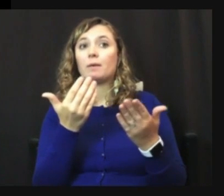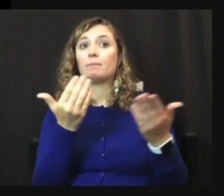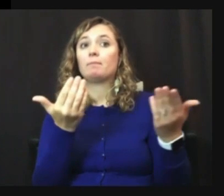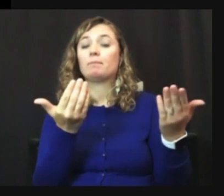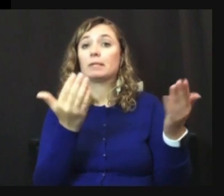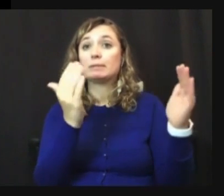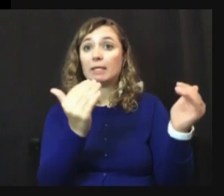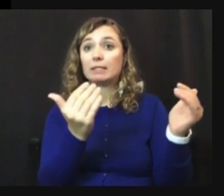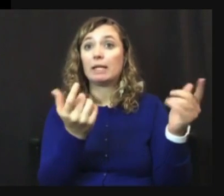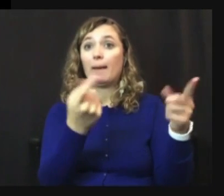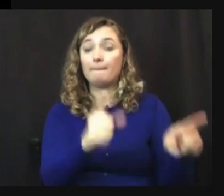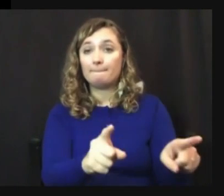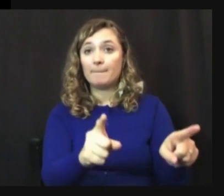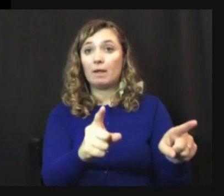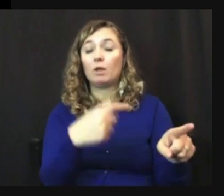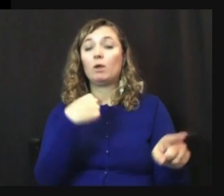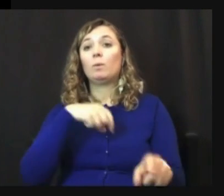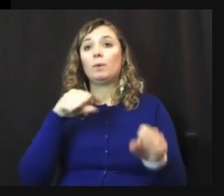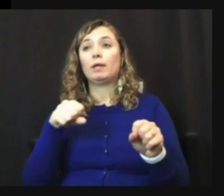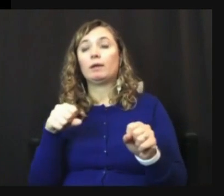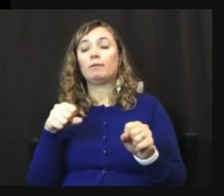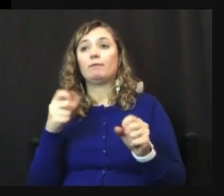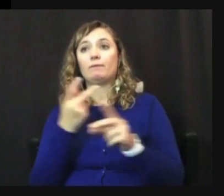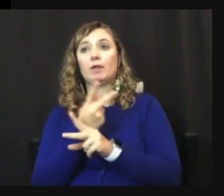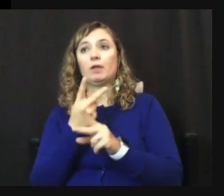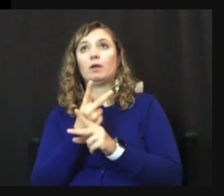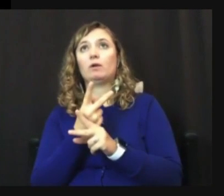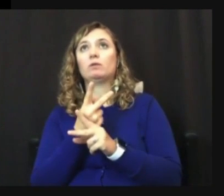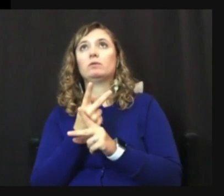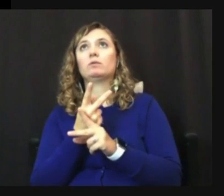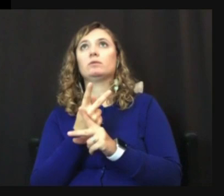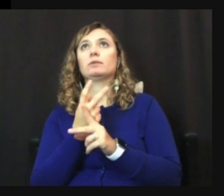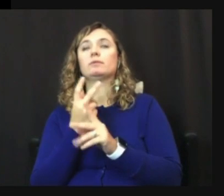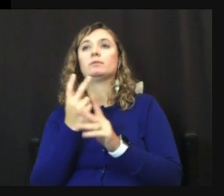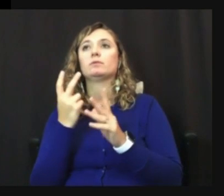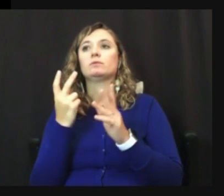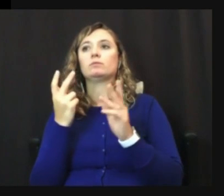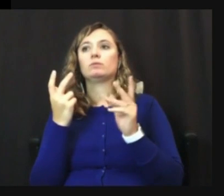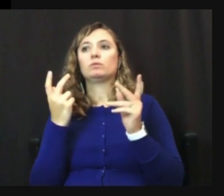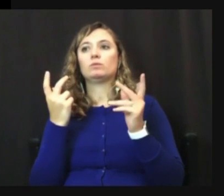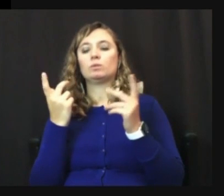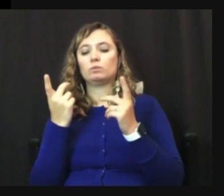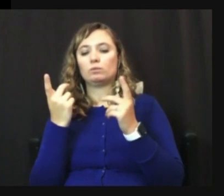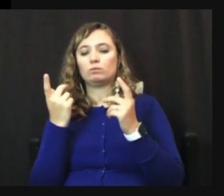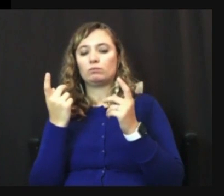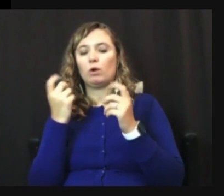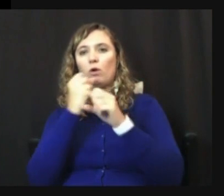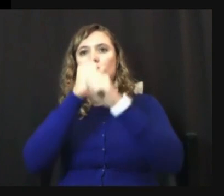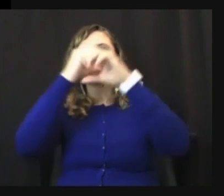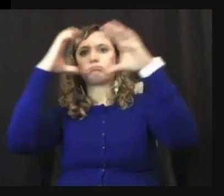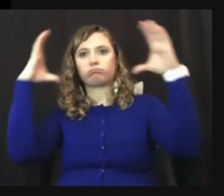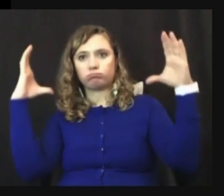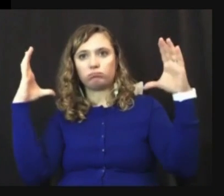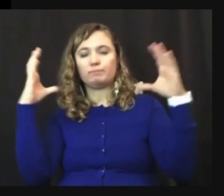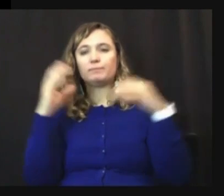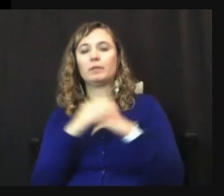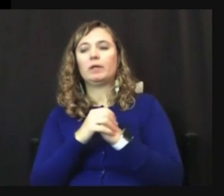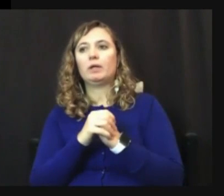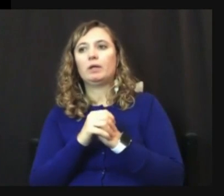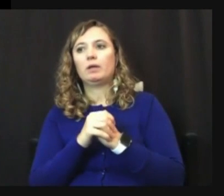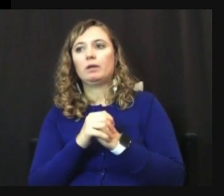And since none of the expectations that we know are of our own creation, they